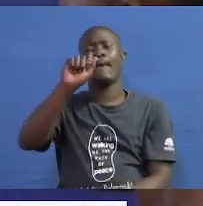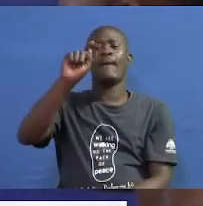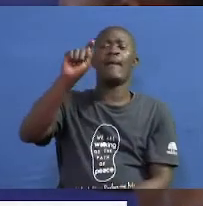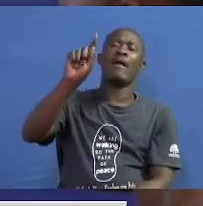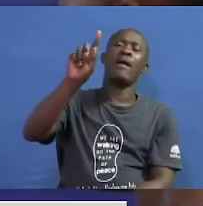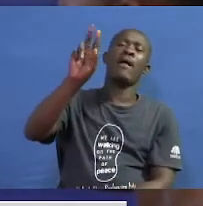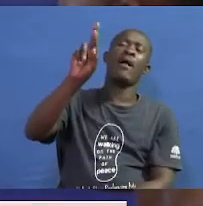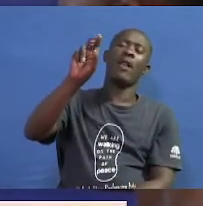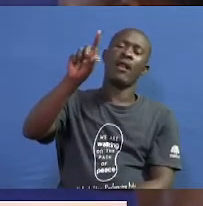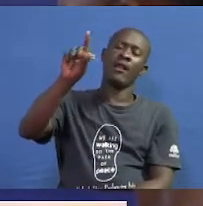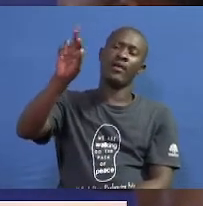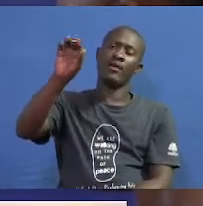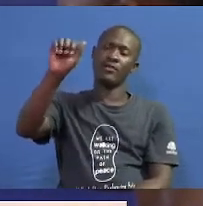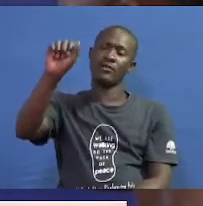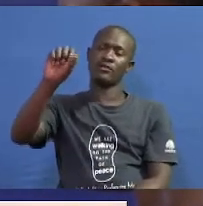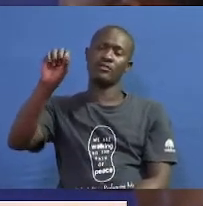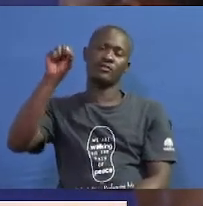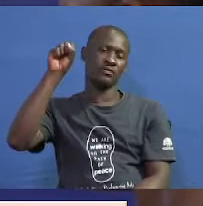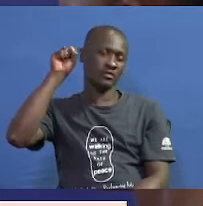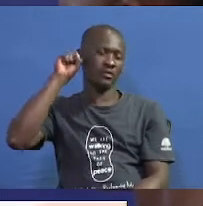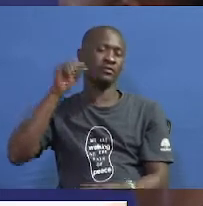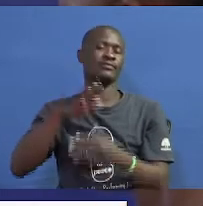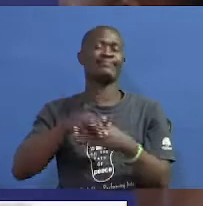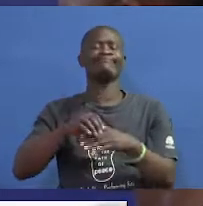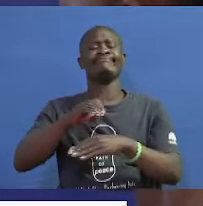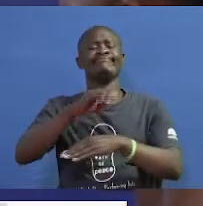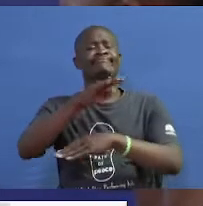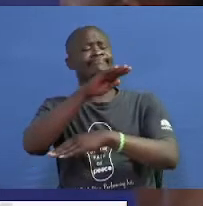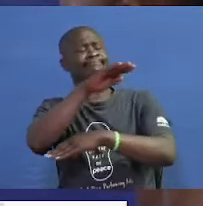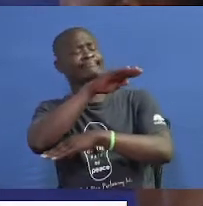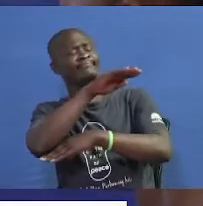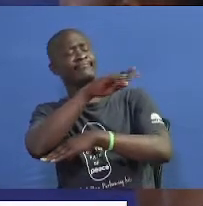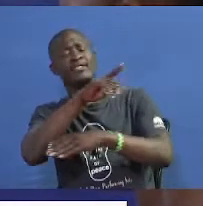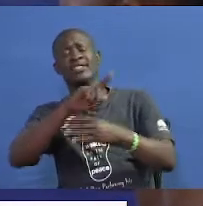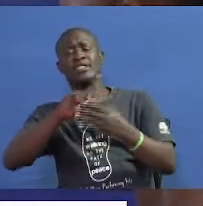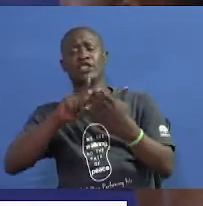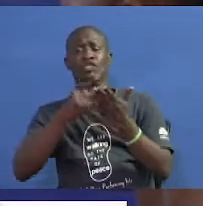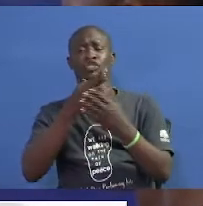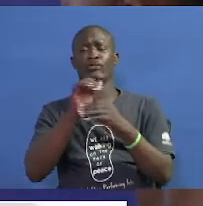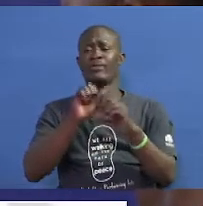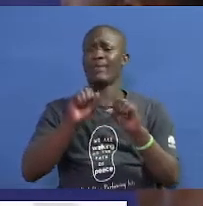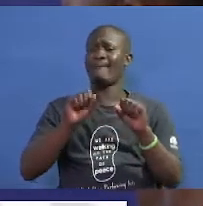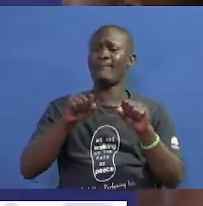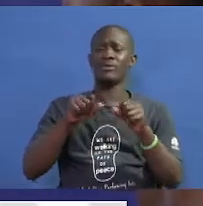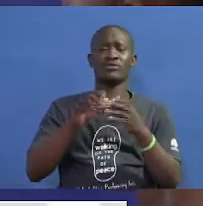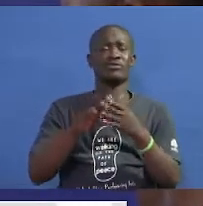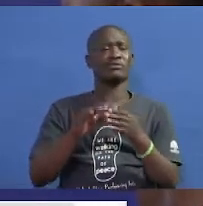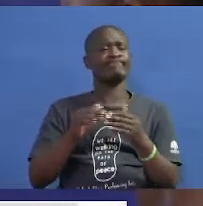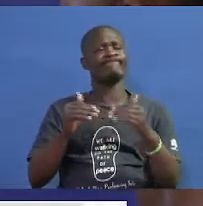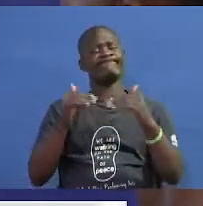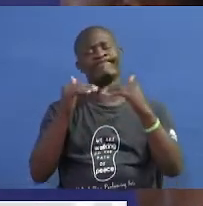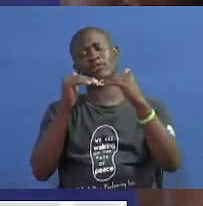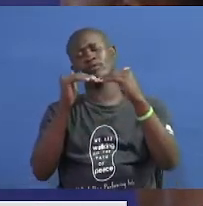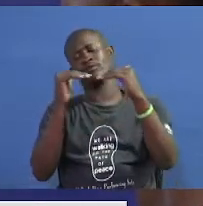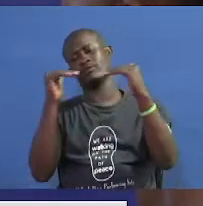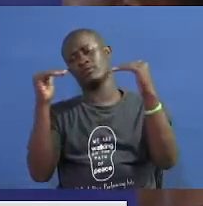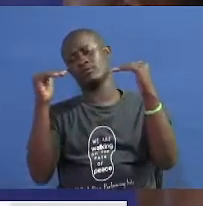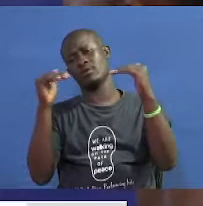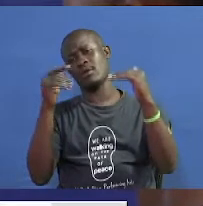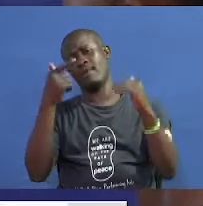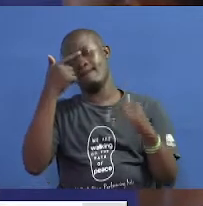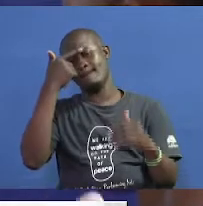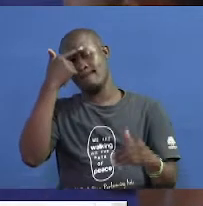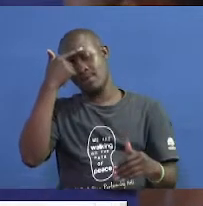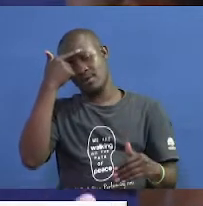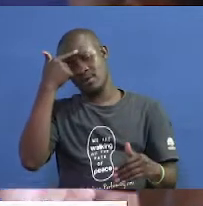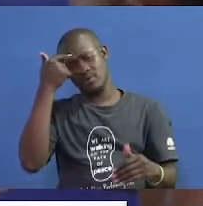it's like an evening. It's something that can just an equalizer,